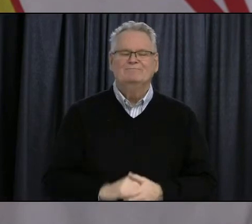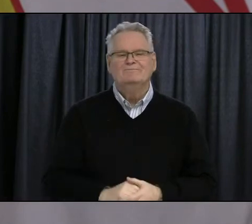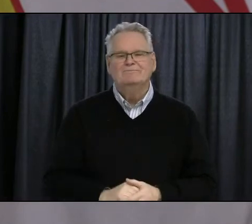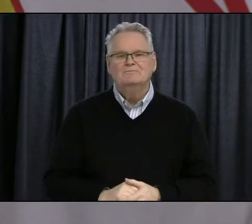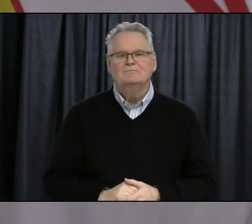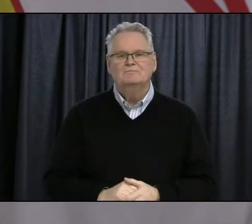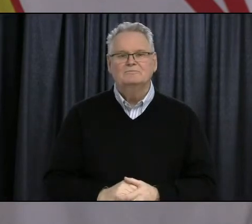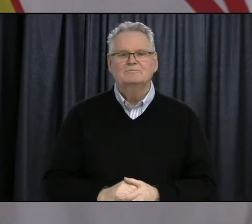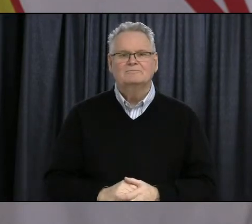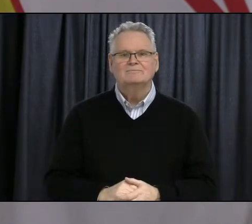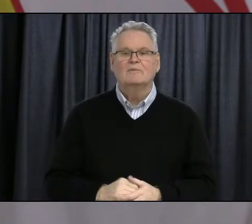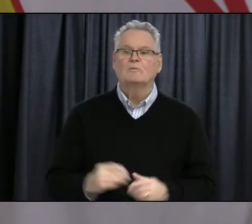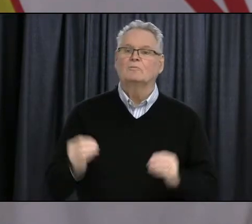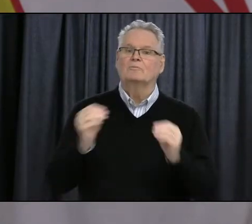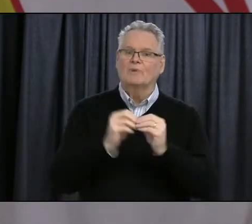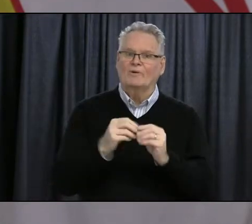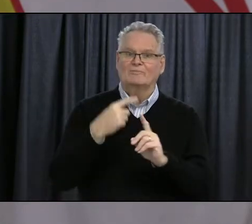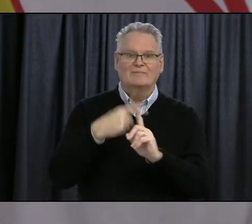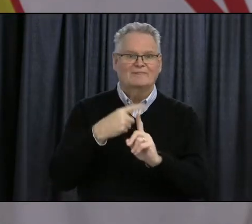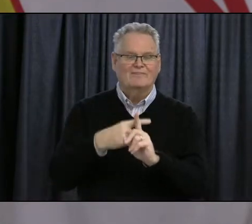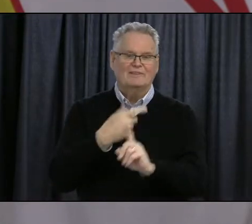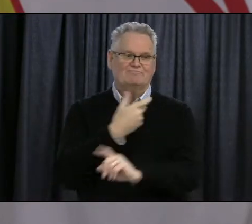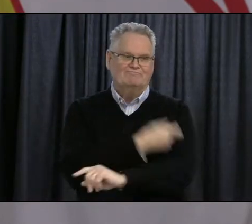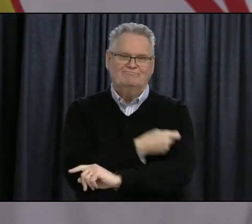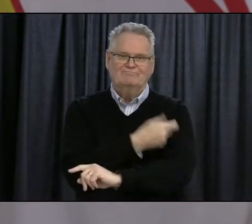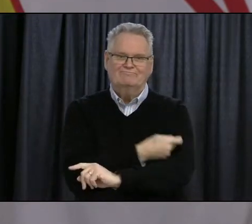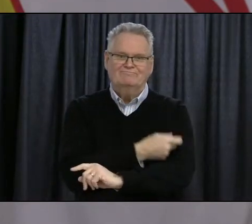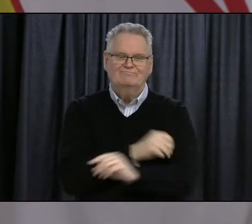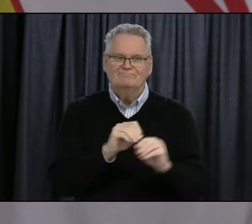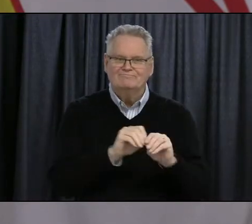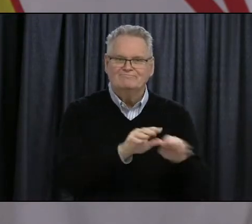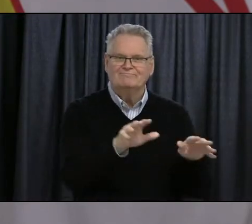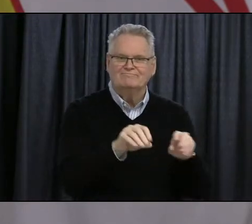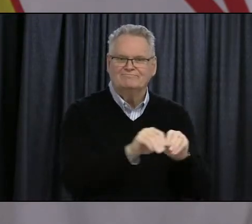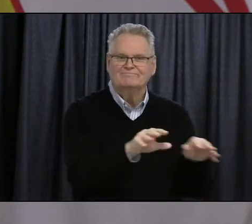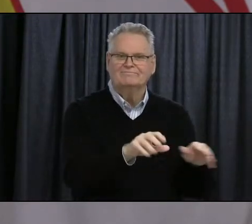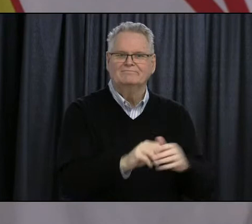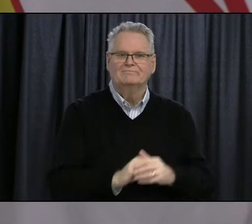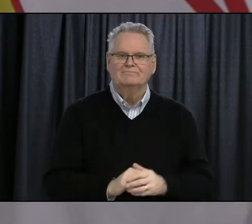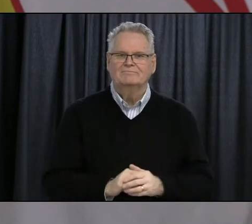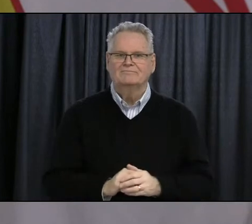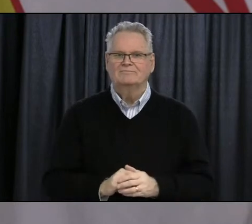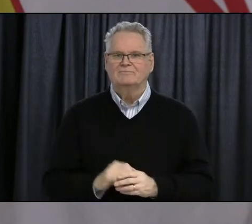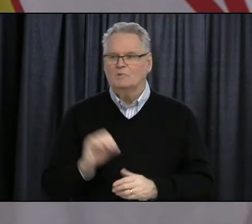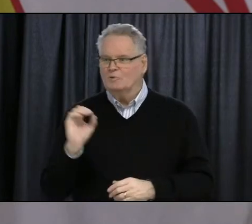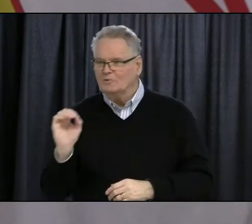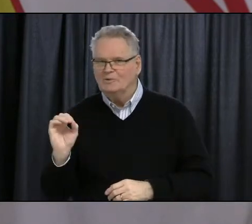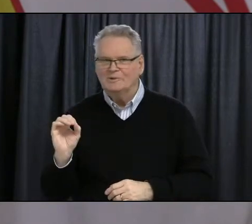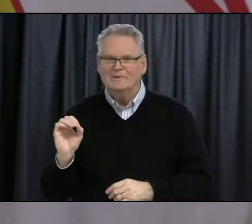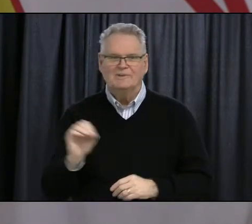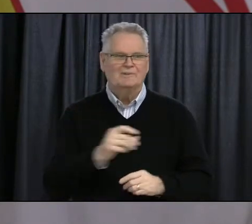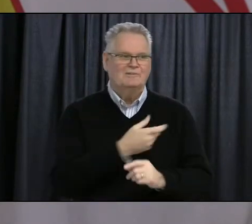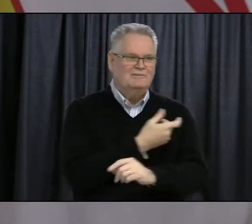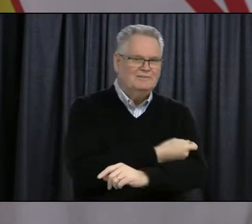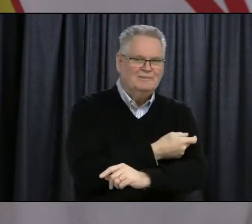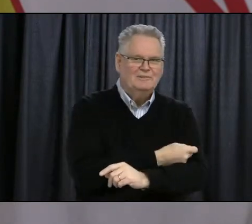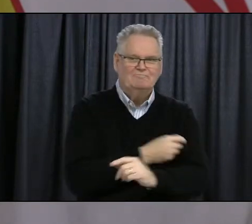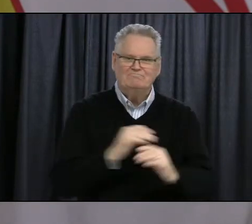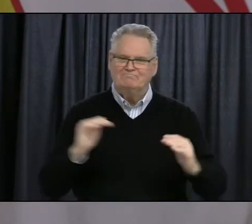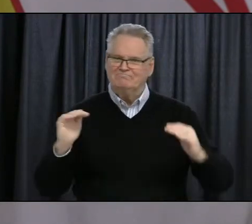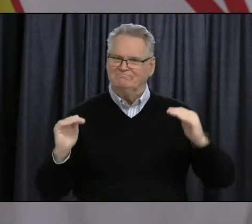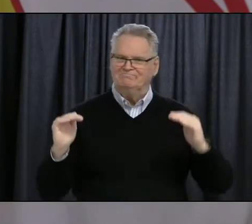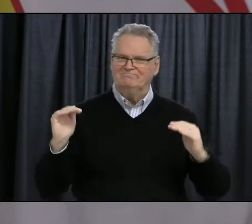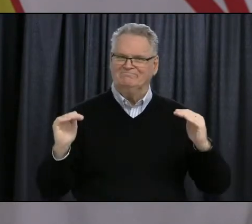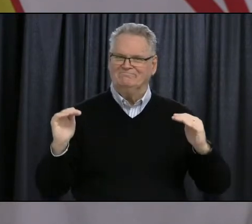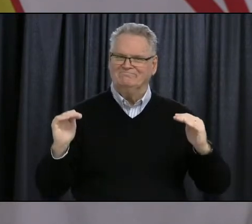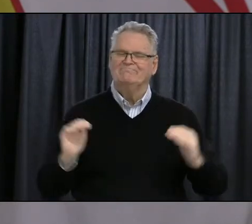administered. Each day that this happens is a small victory in the fight against this virus. As of yesterday, the